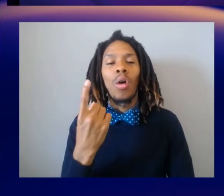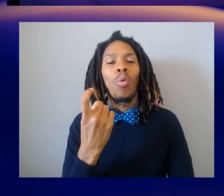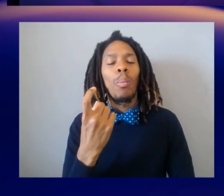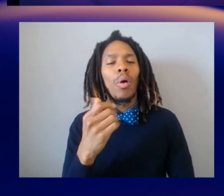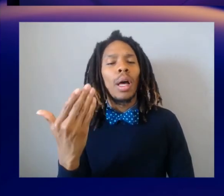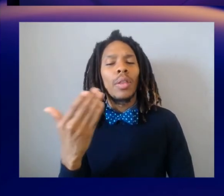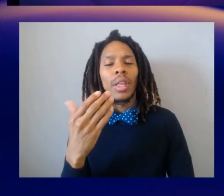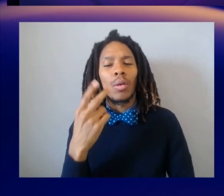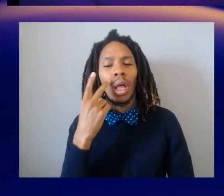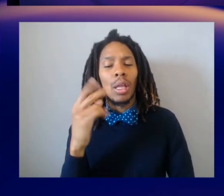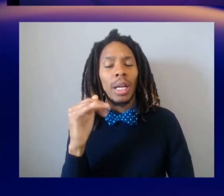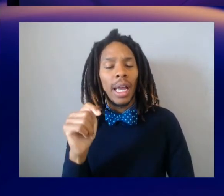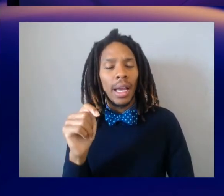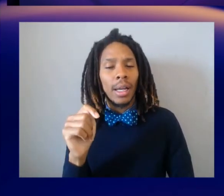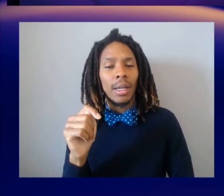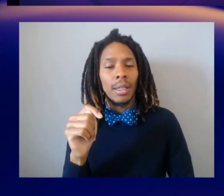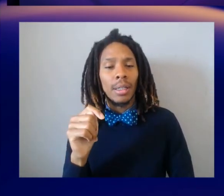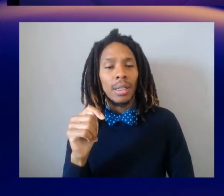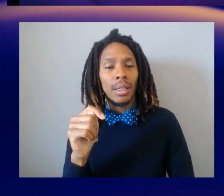you have